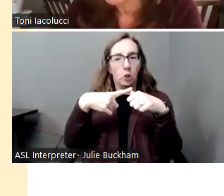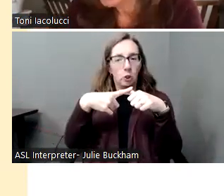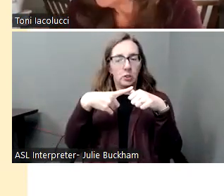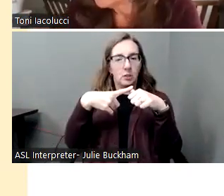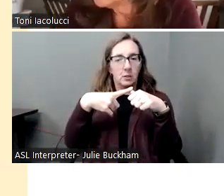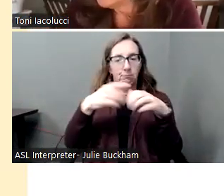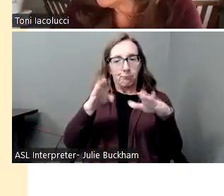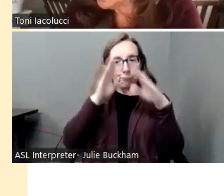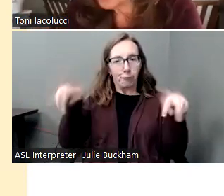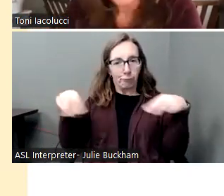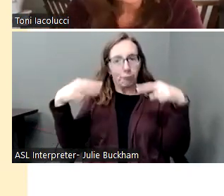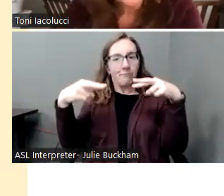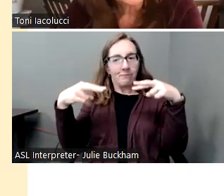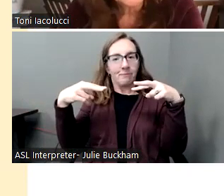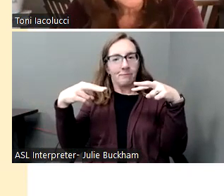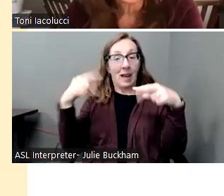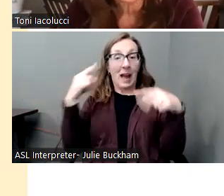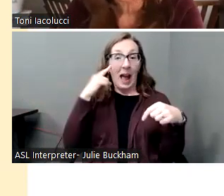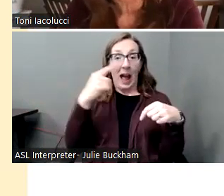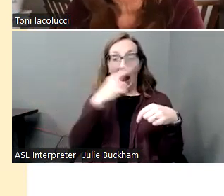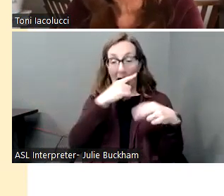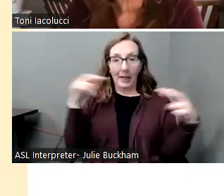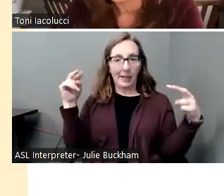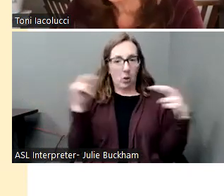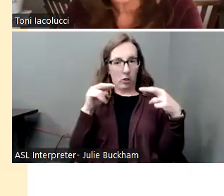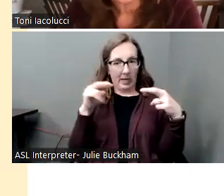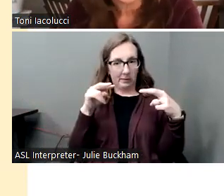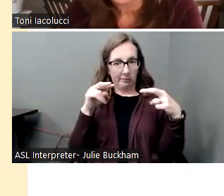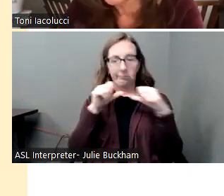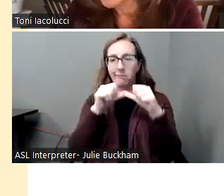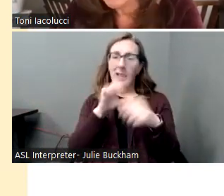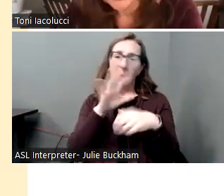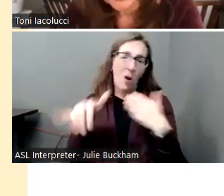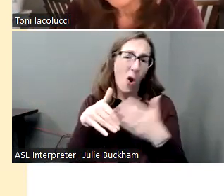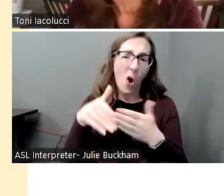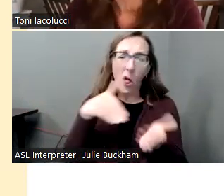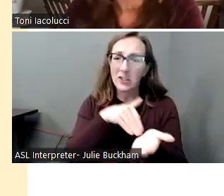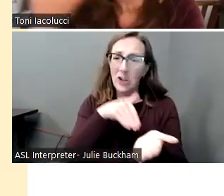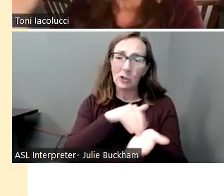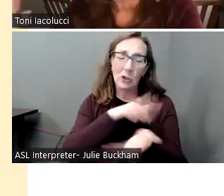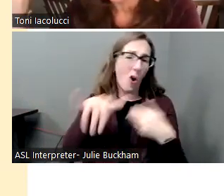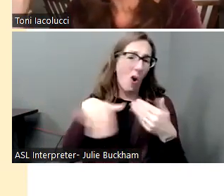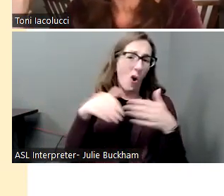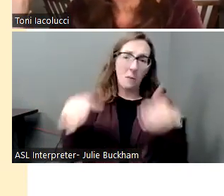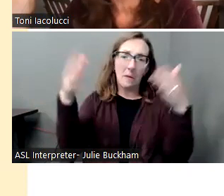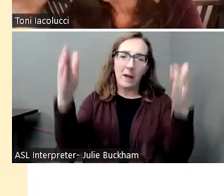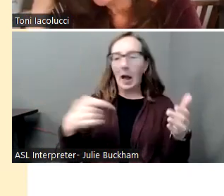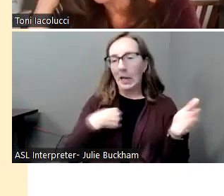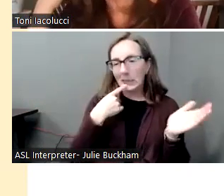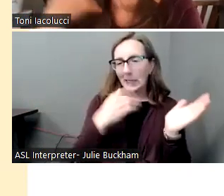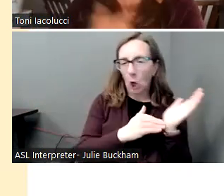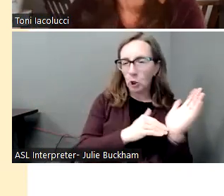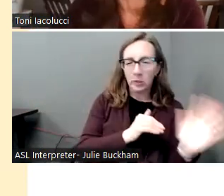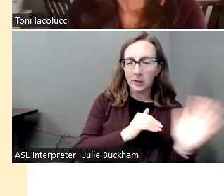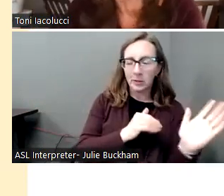first. You have to maintain eye contact. All doctors, all providers, I keep saying doctors, I'm sorry, because